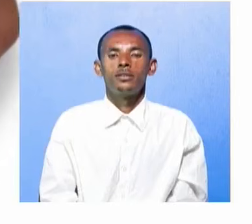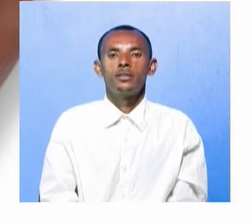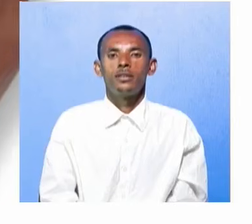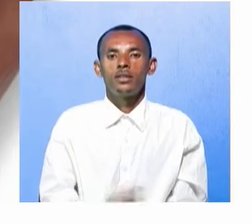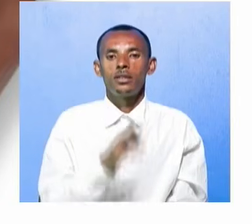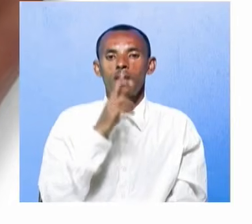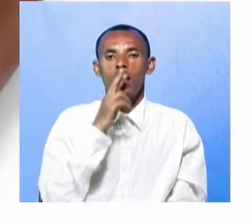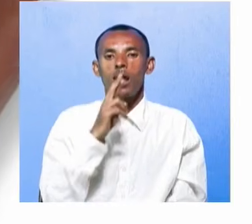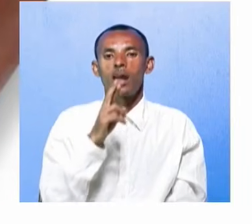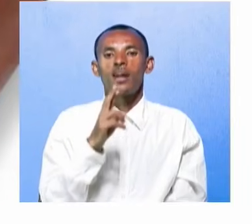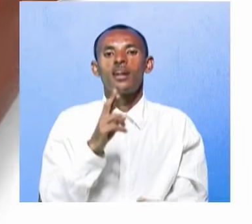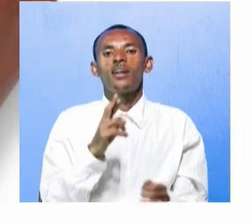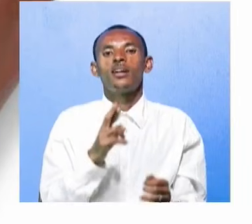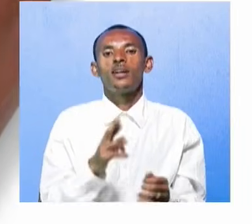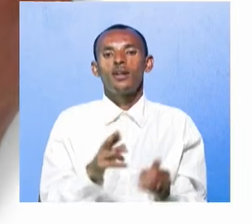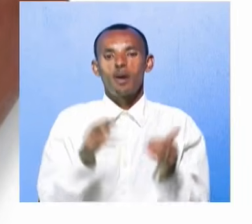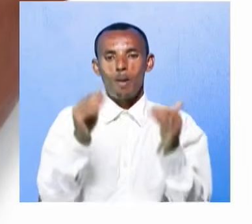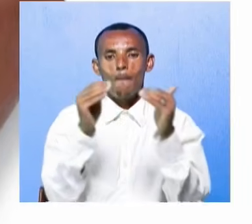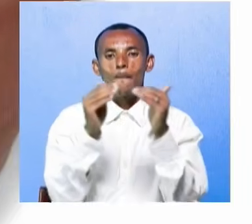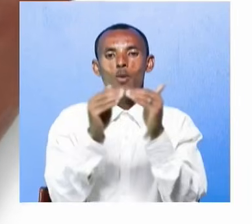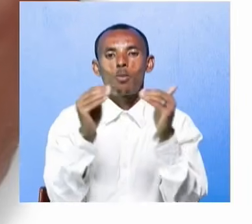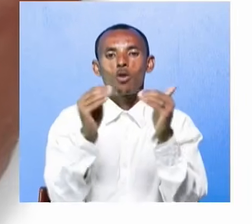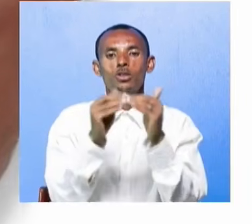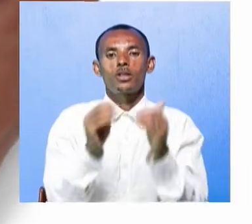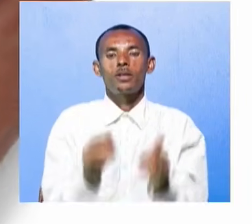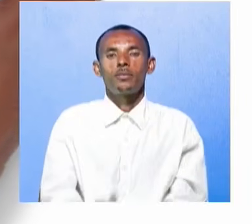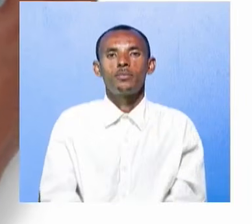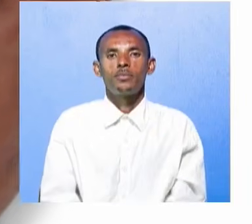are proportional.